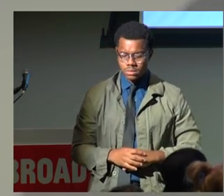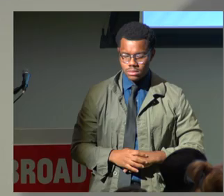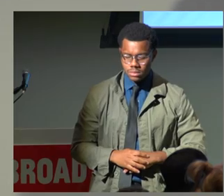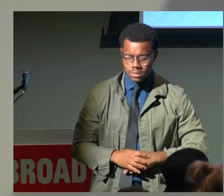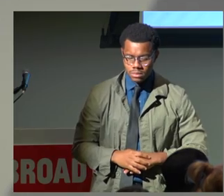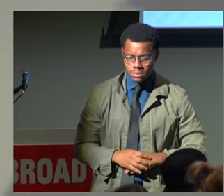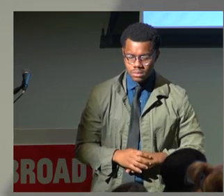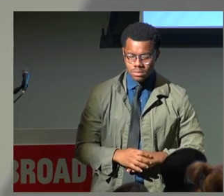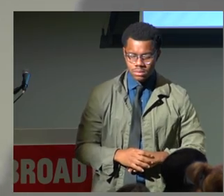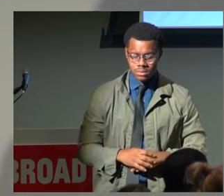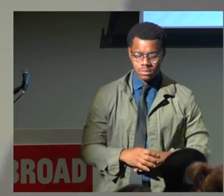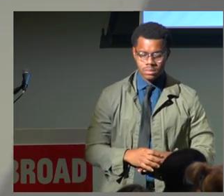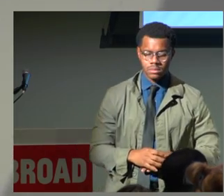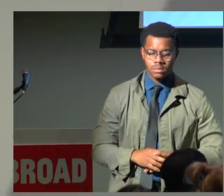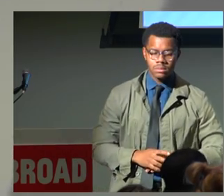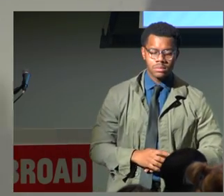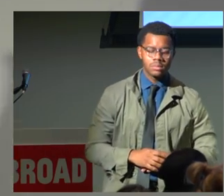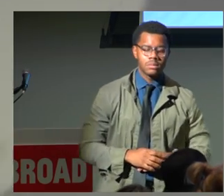Clearly. She's not coming back.